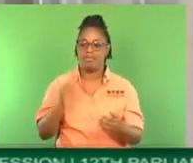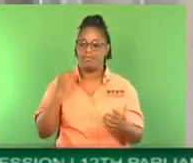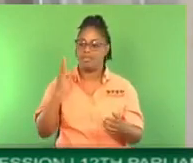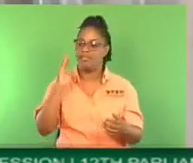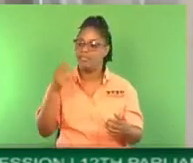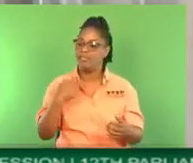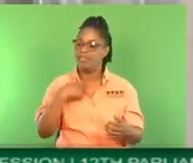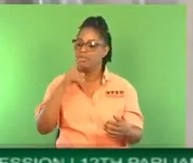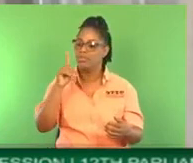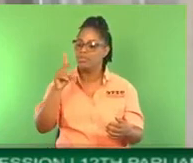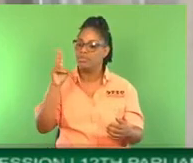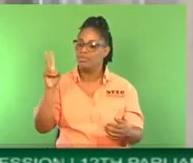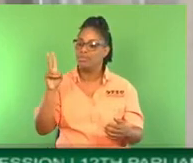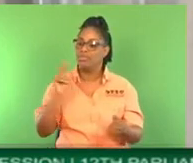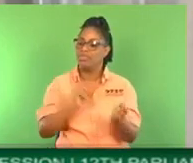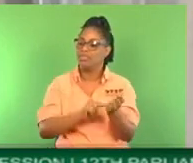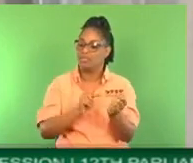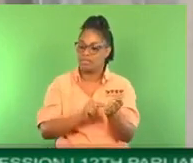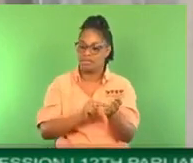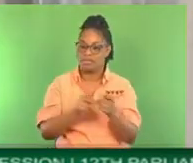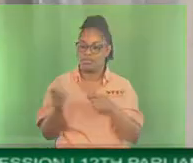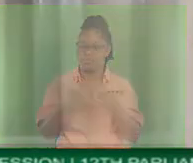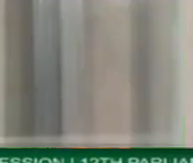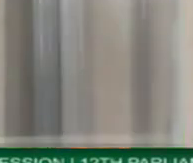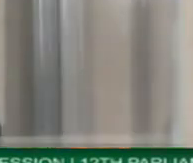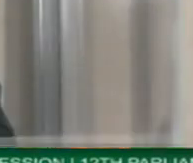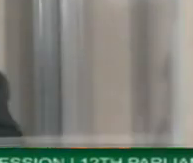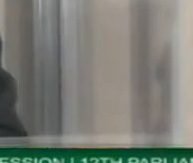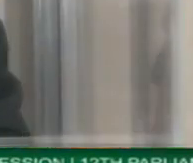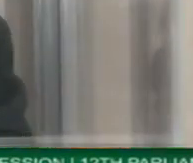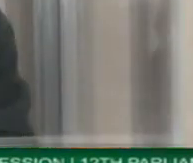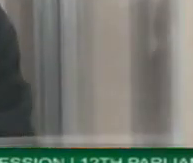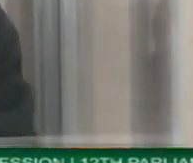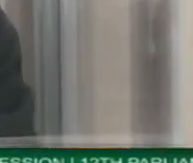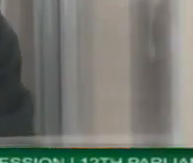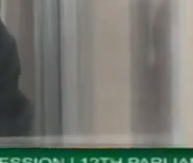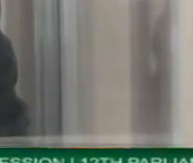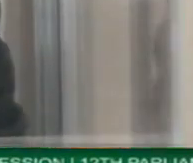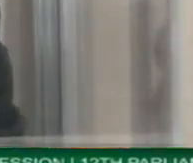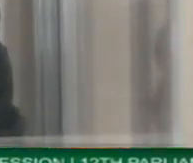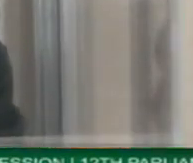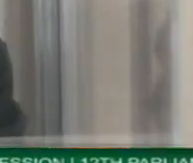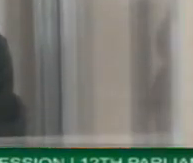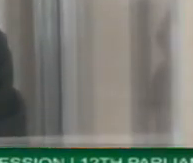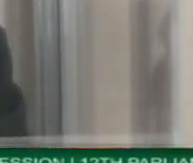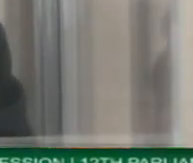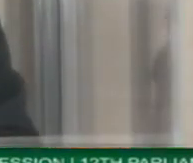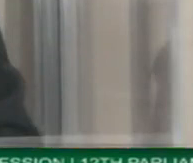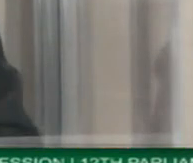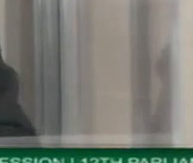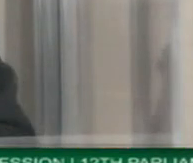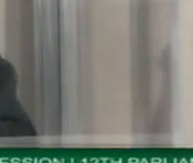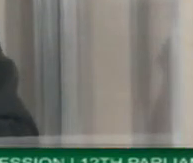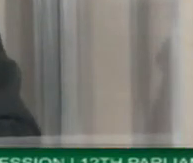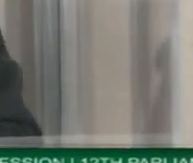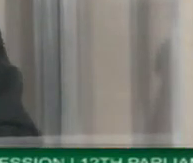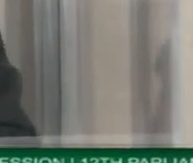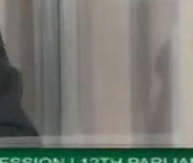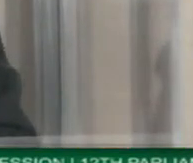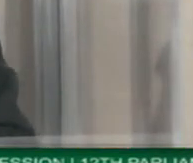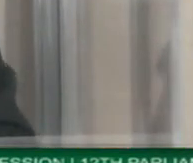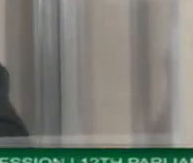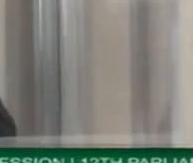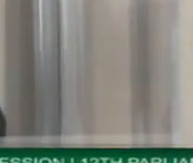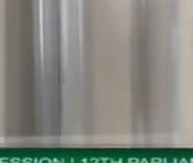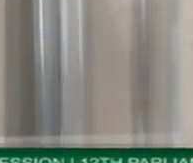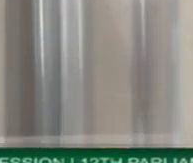is reckless clinical management. But having said that, we've mentioned a lot about hospital. But I tell